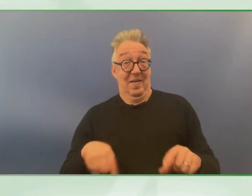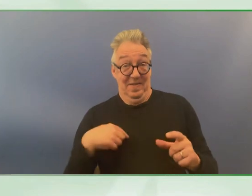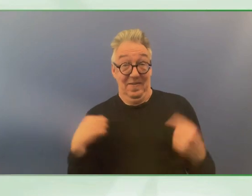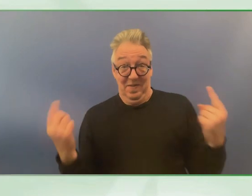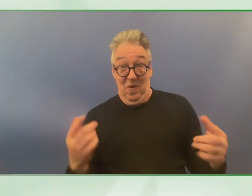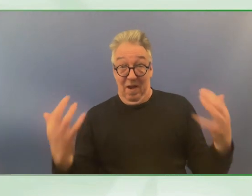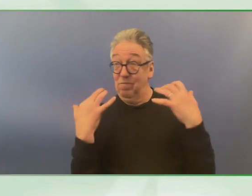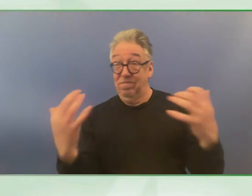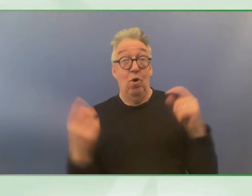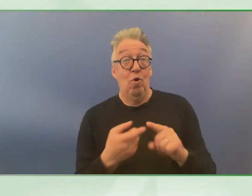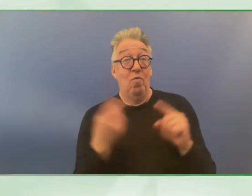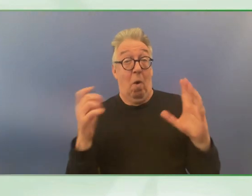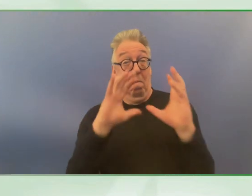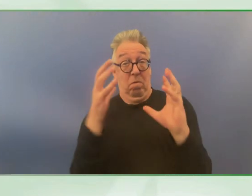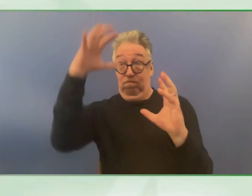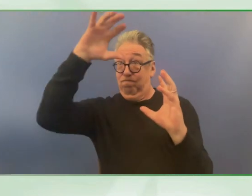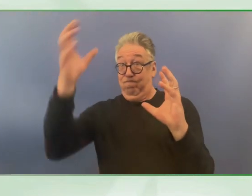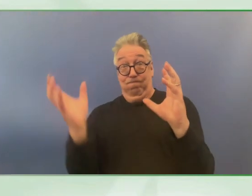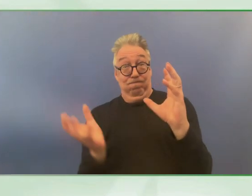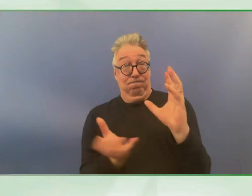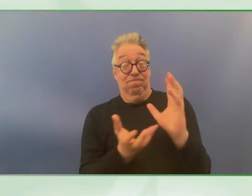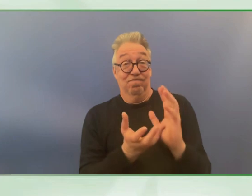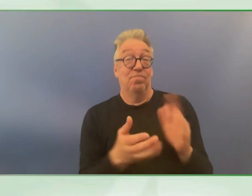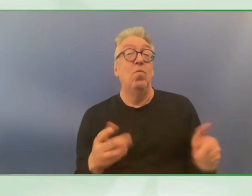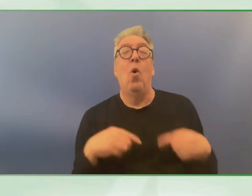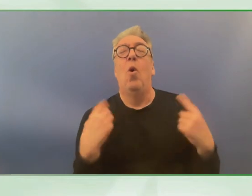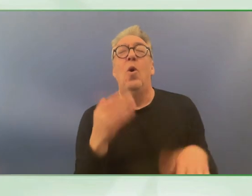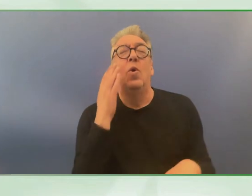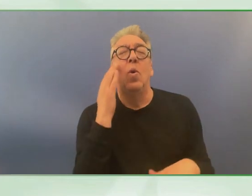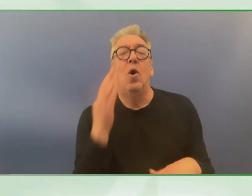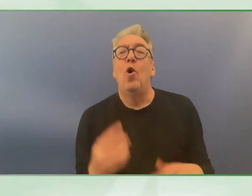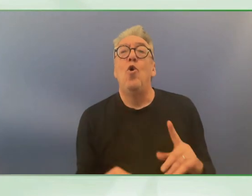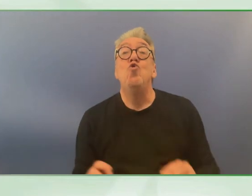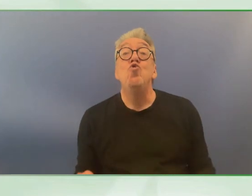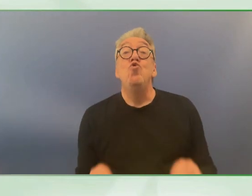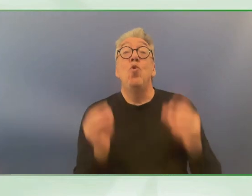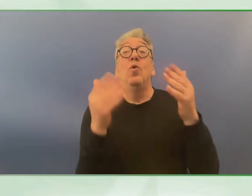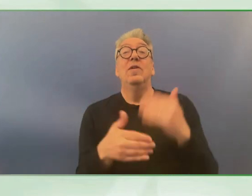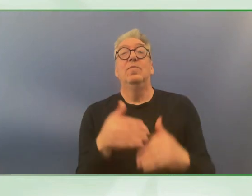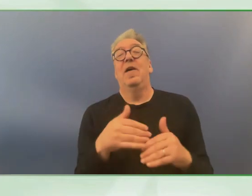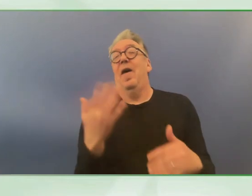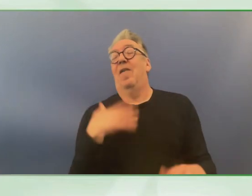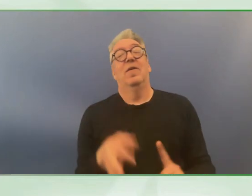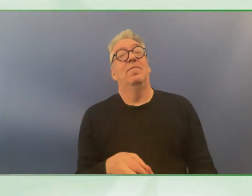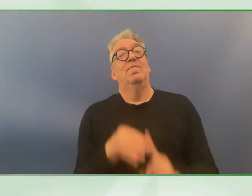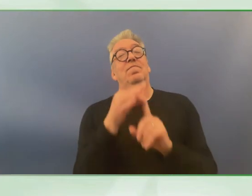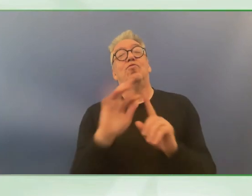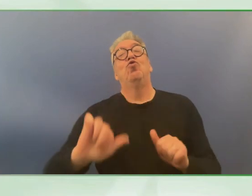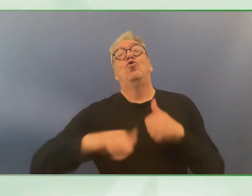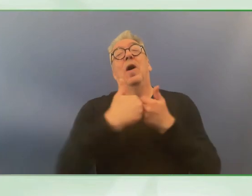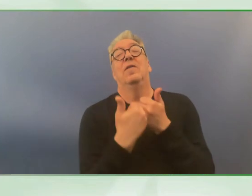we are all aware that youth with disabilities face unique challenges in employment and